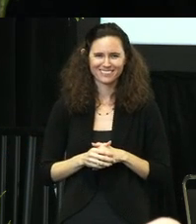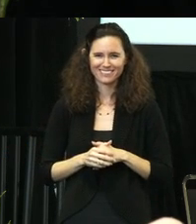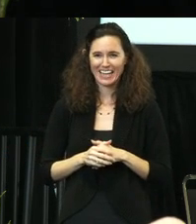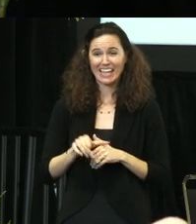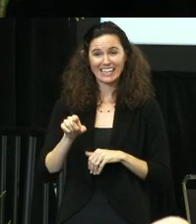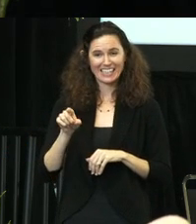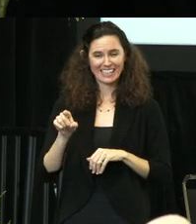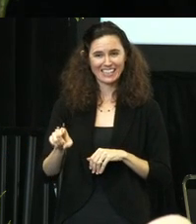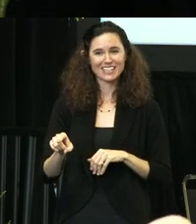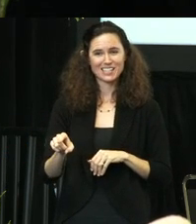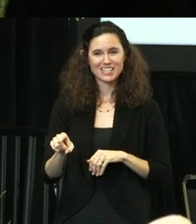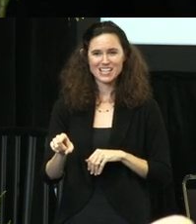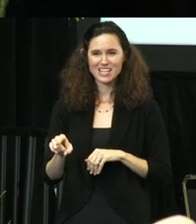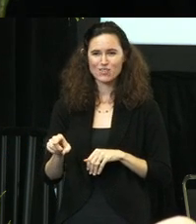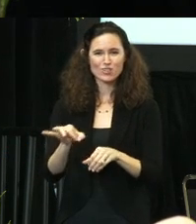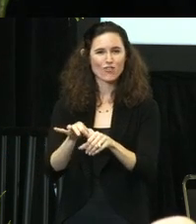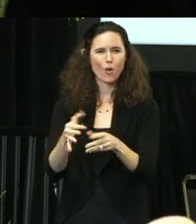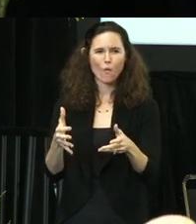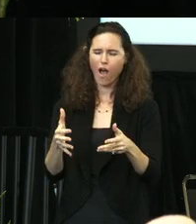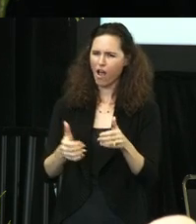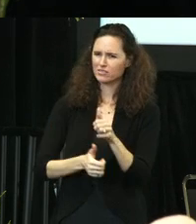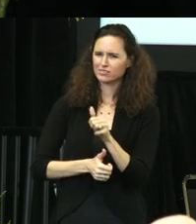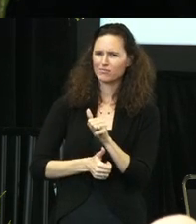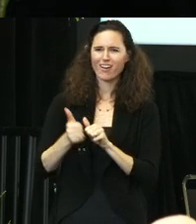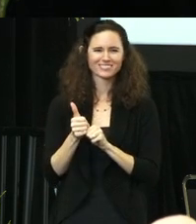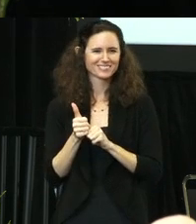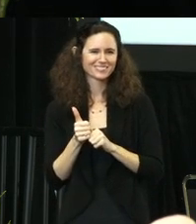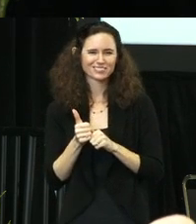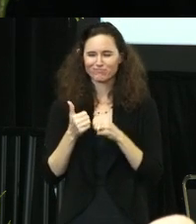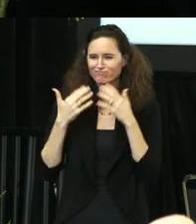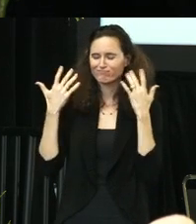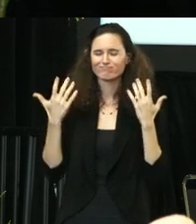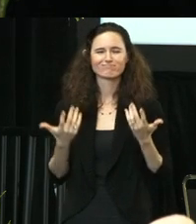He was voted most congenial in high school,